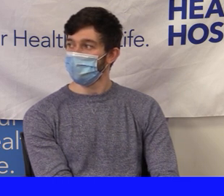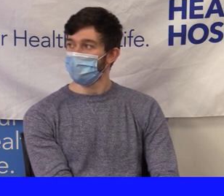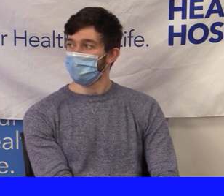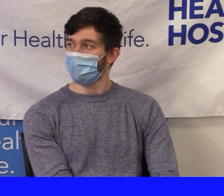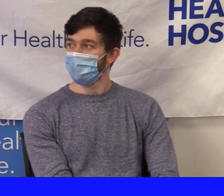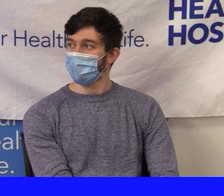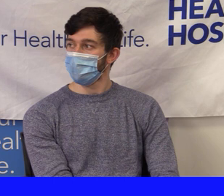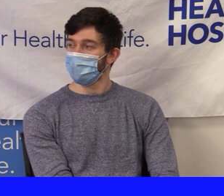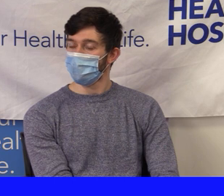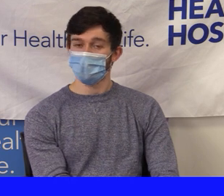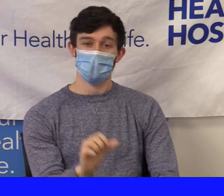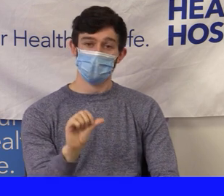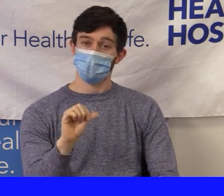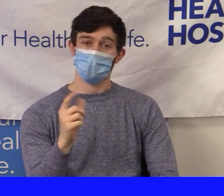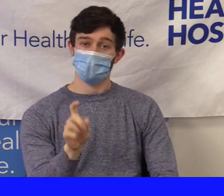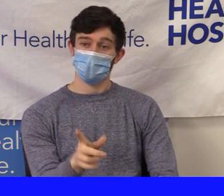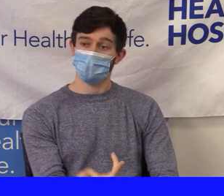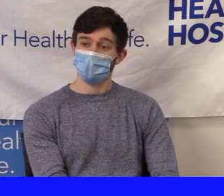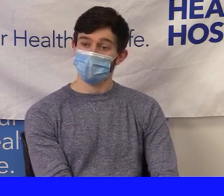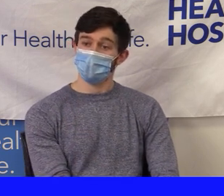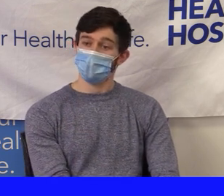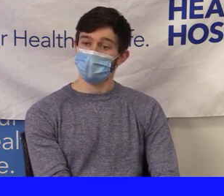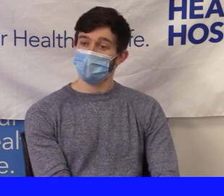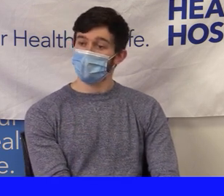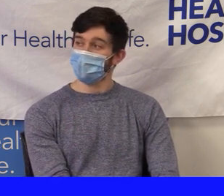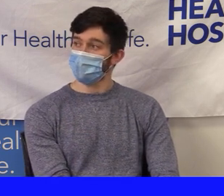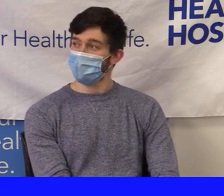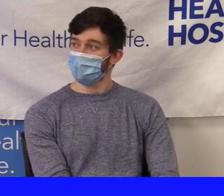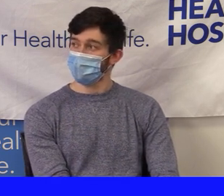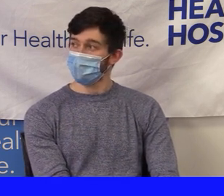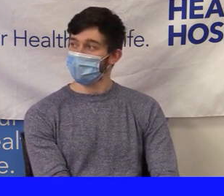Any other questions or comments?